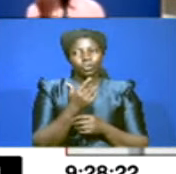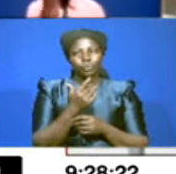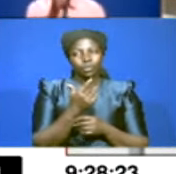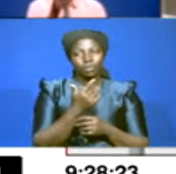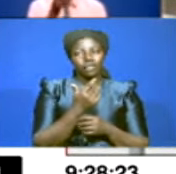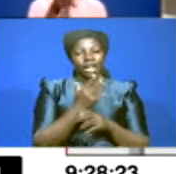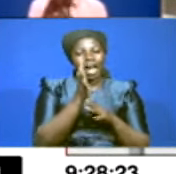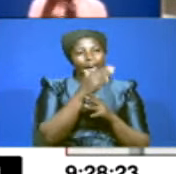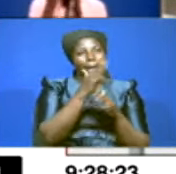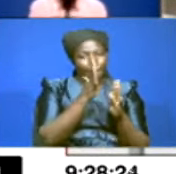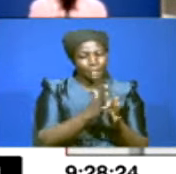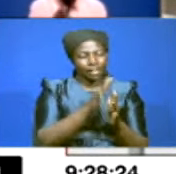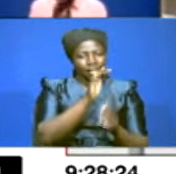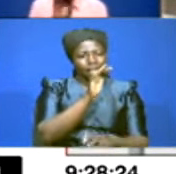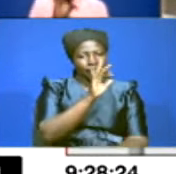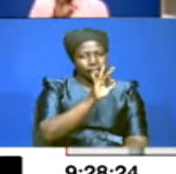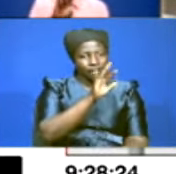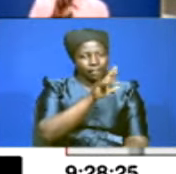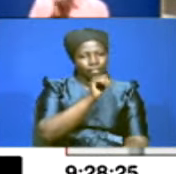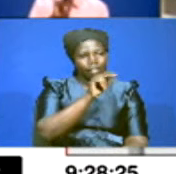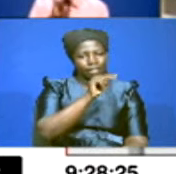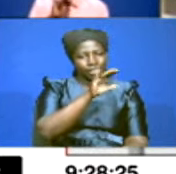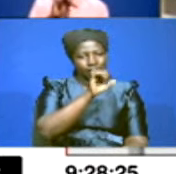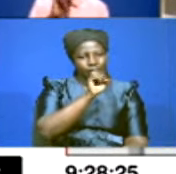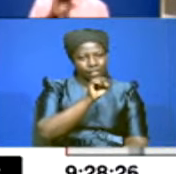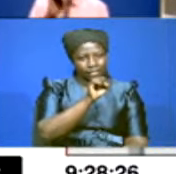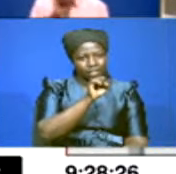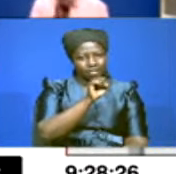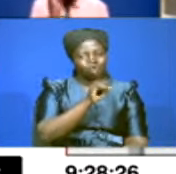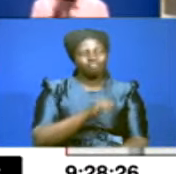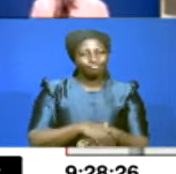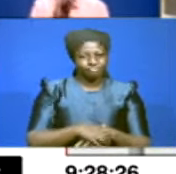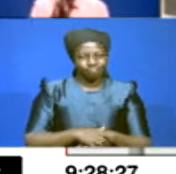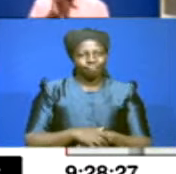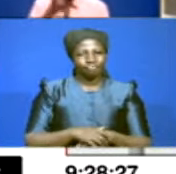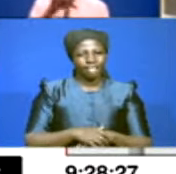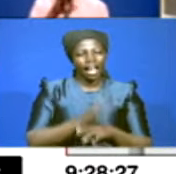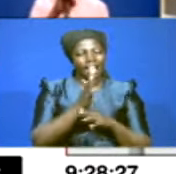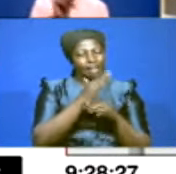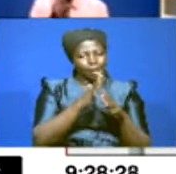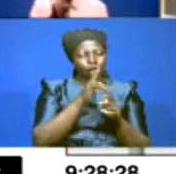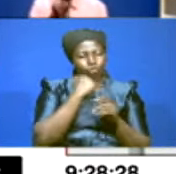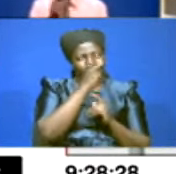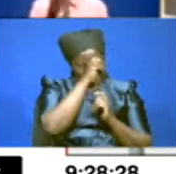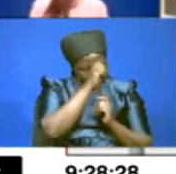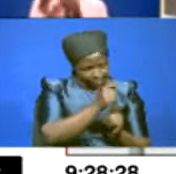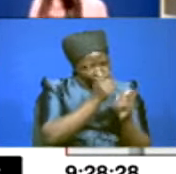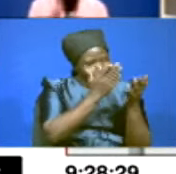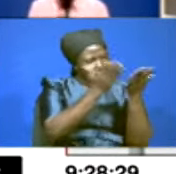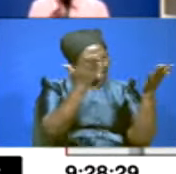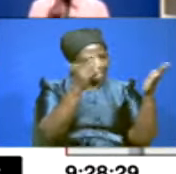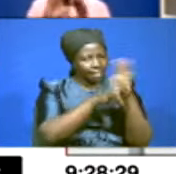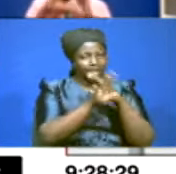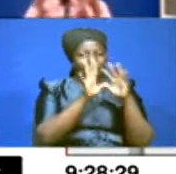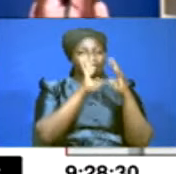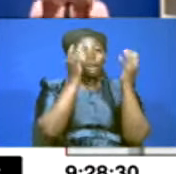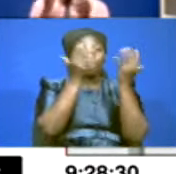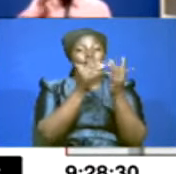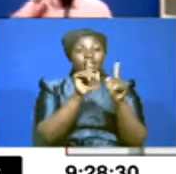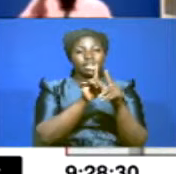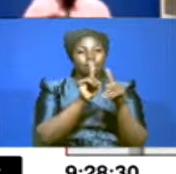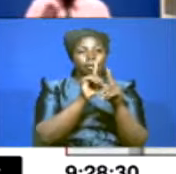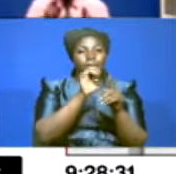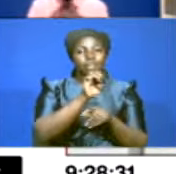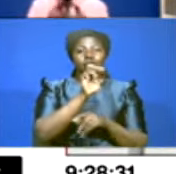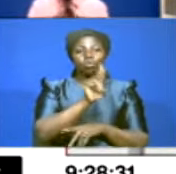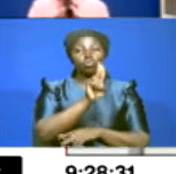Ambassador Francis Mudaura. Great diplomat, respected all over the world and also in the European Union.